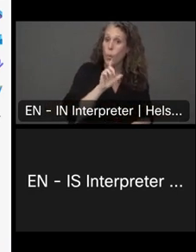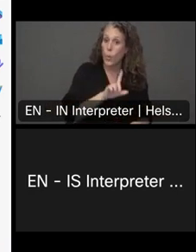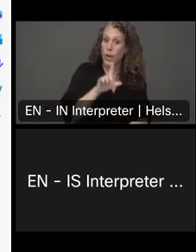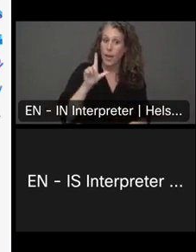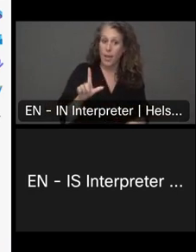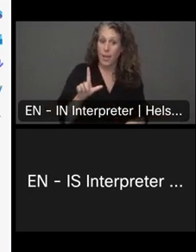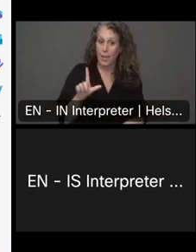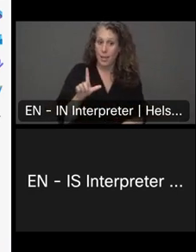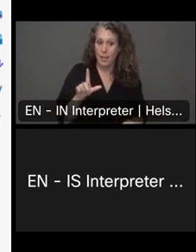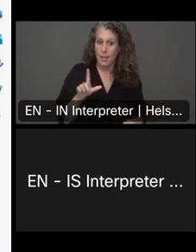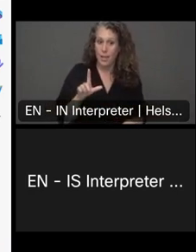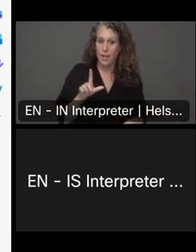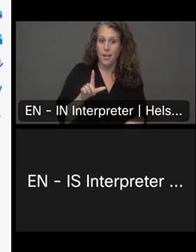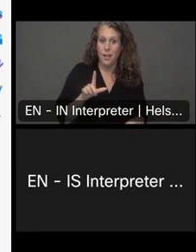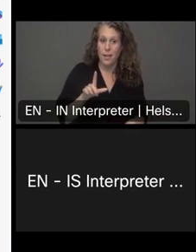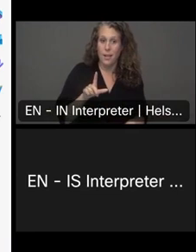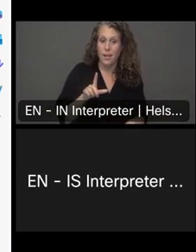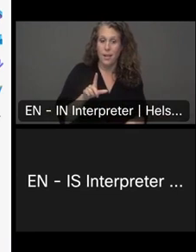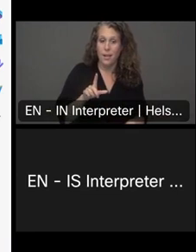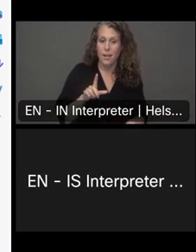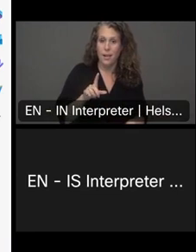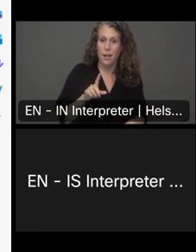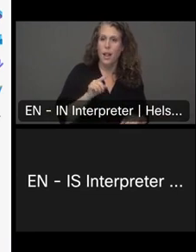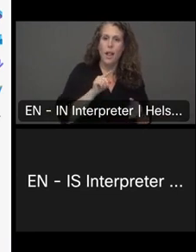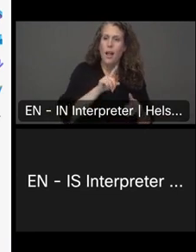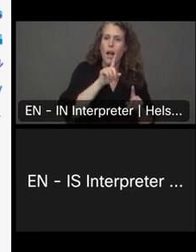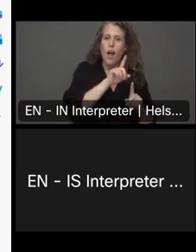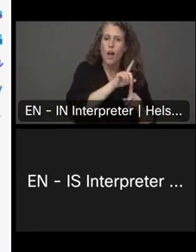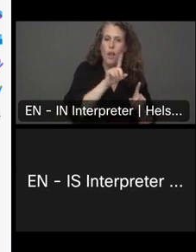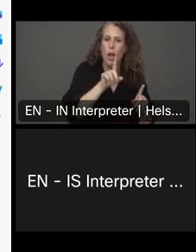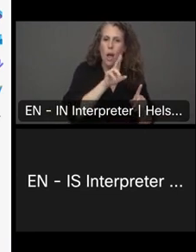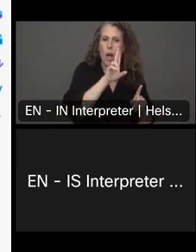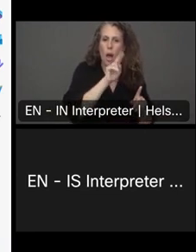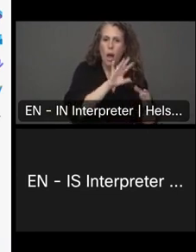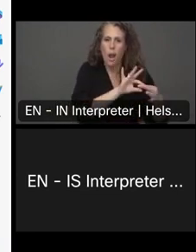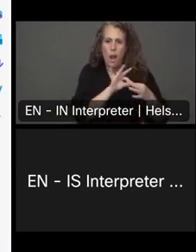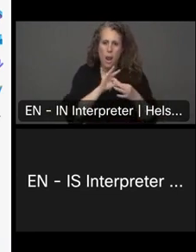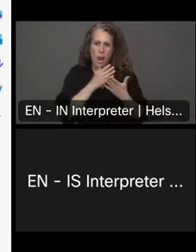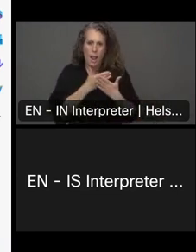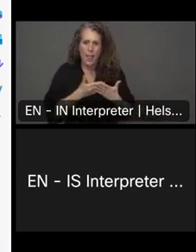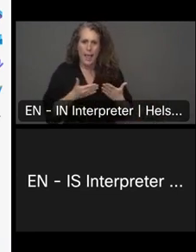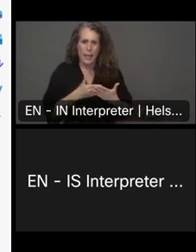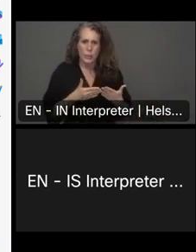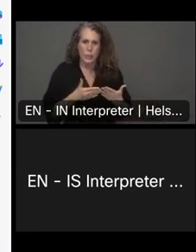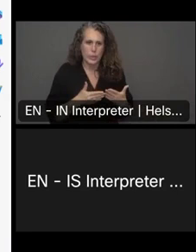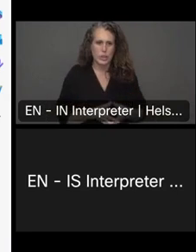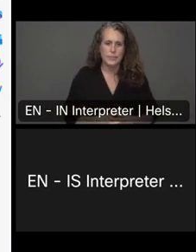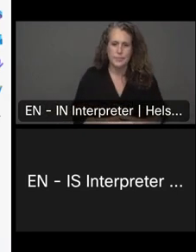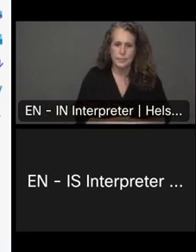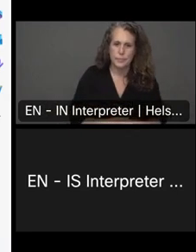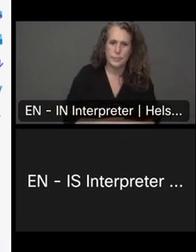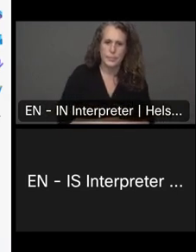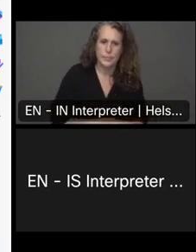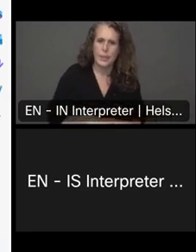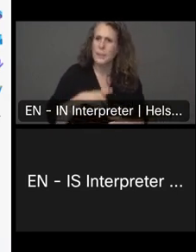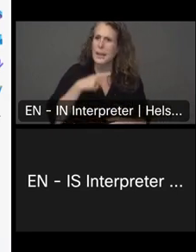not on should be driven from the language, although I've remarked in a paper that Orwell used not